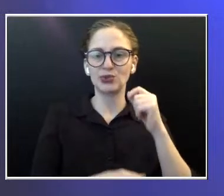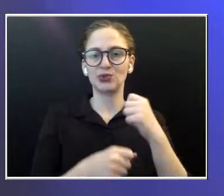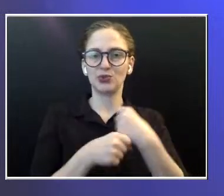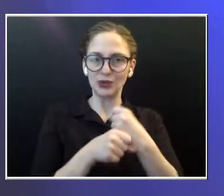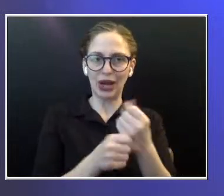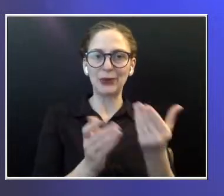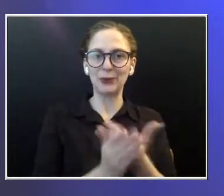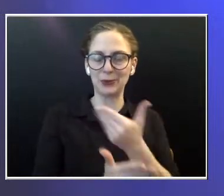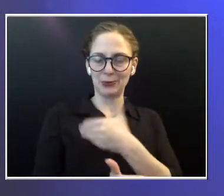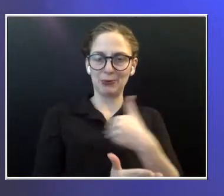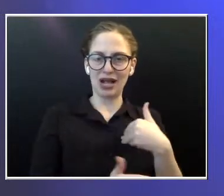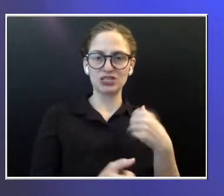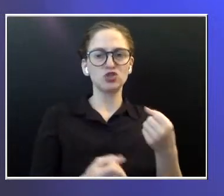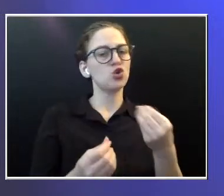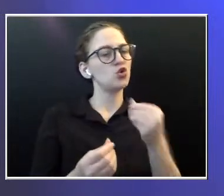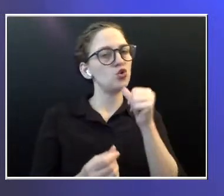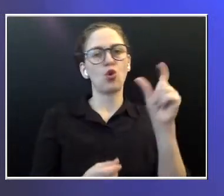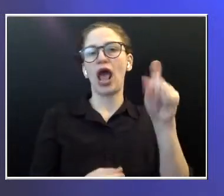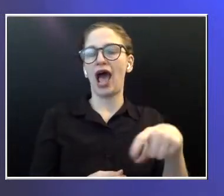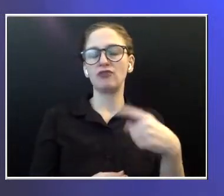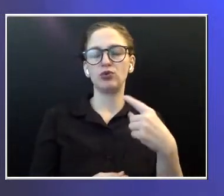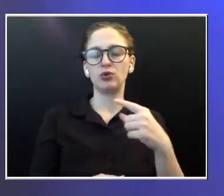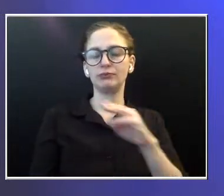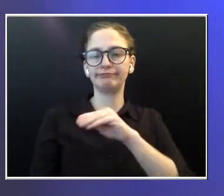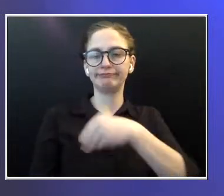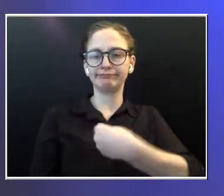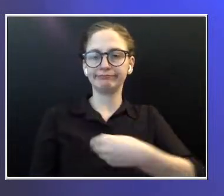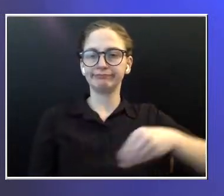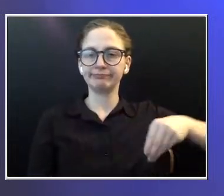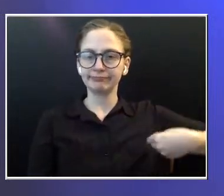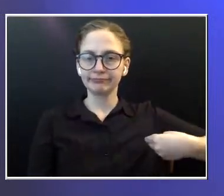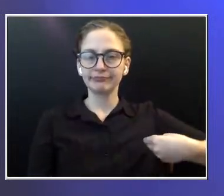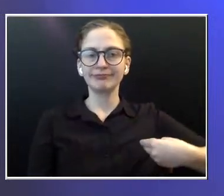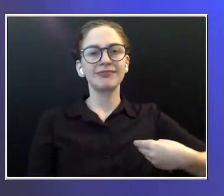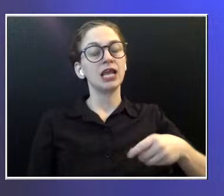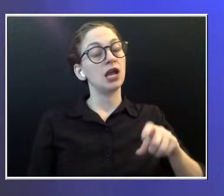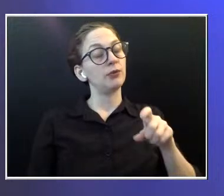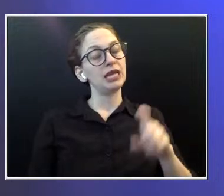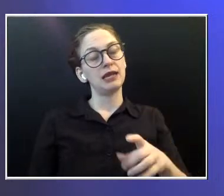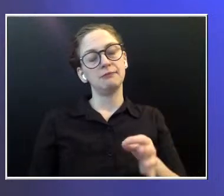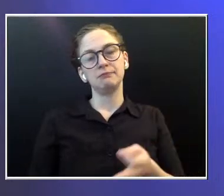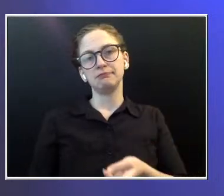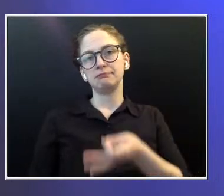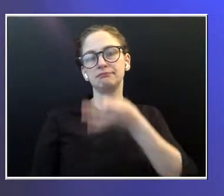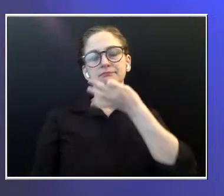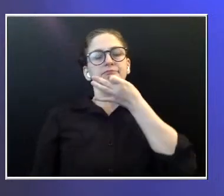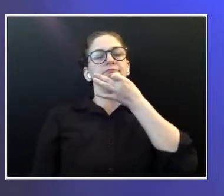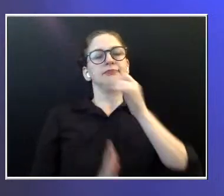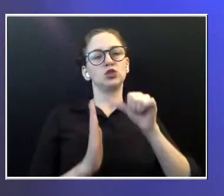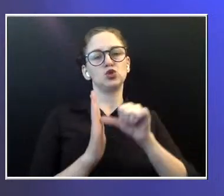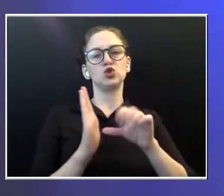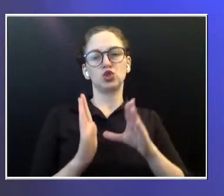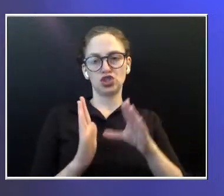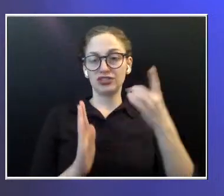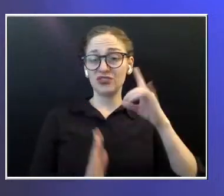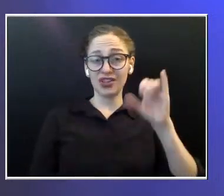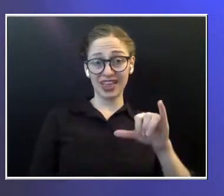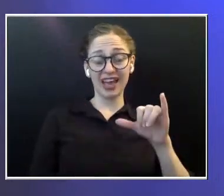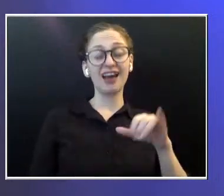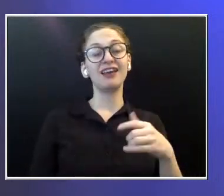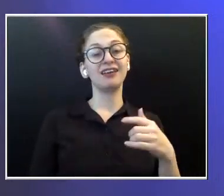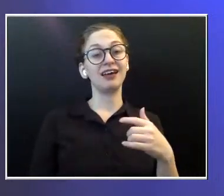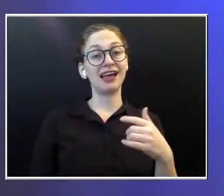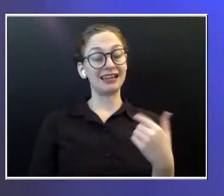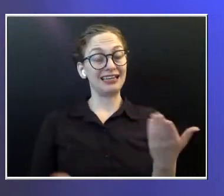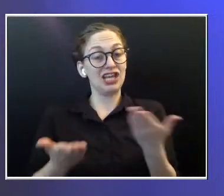And you have to have very highly trained surgeons to be able to do that, and we're a high volume center here at KU, one of the only ones in the region to